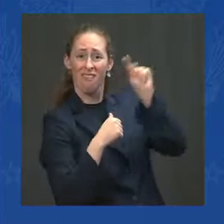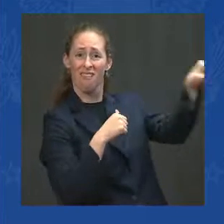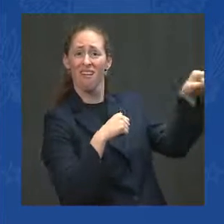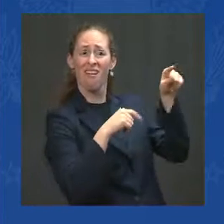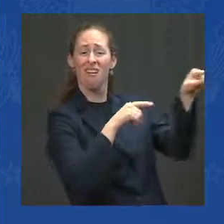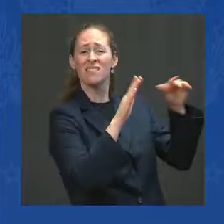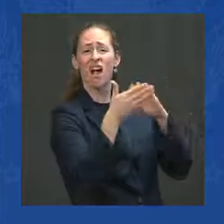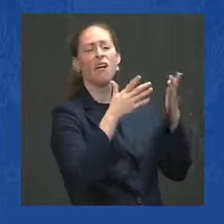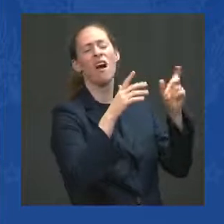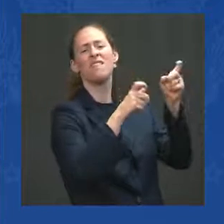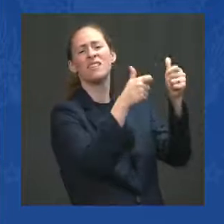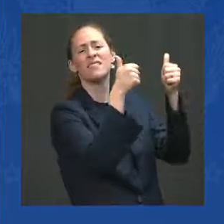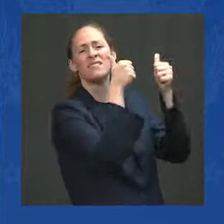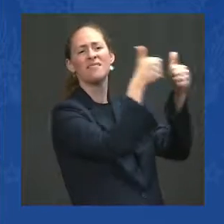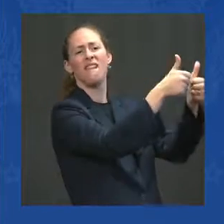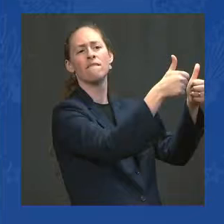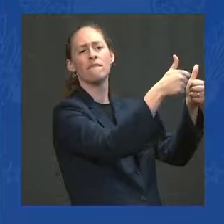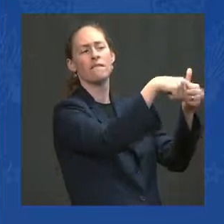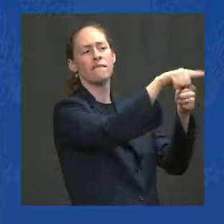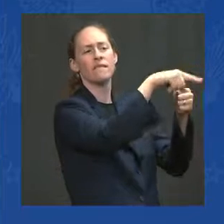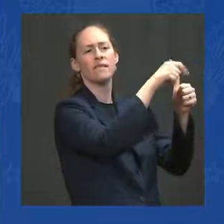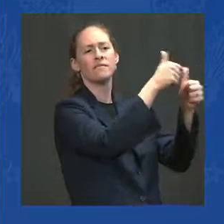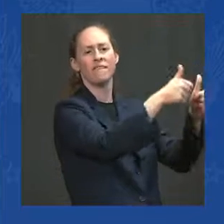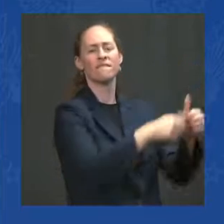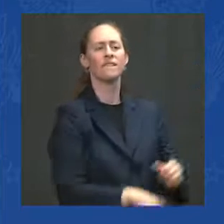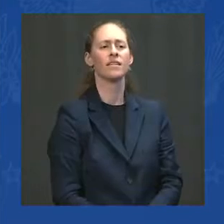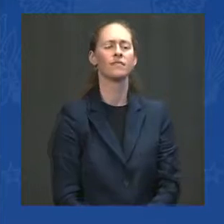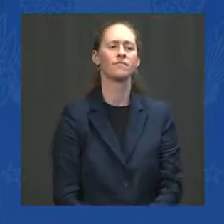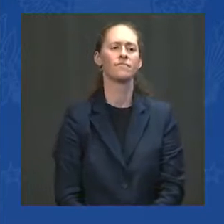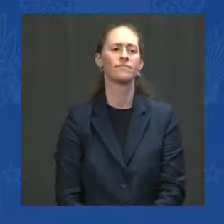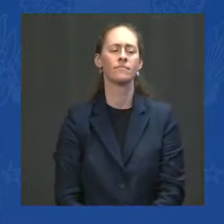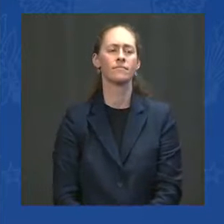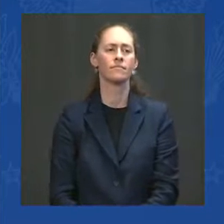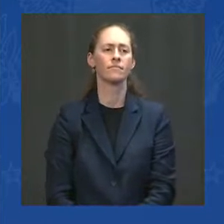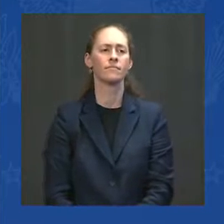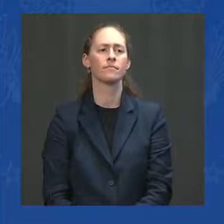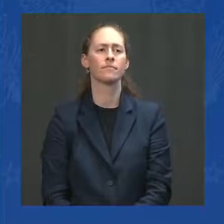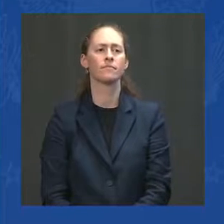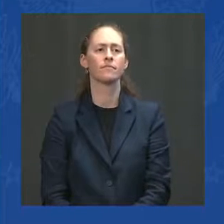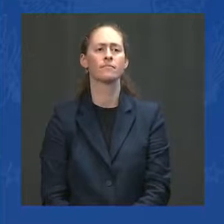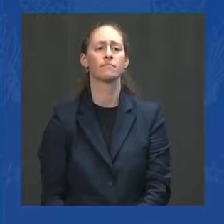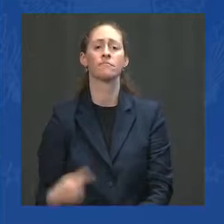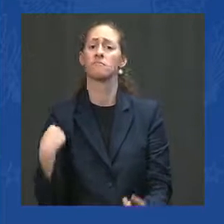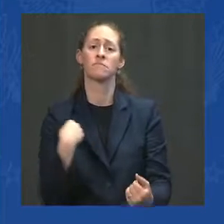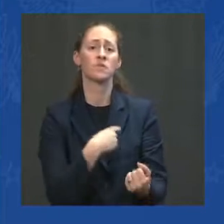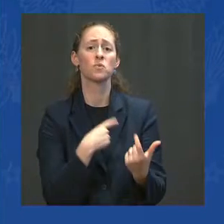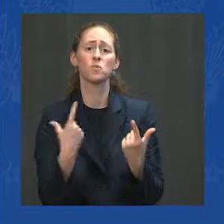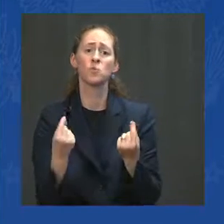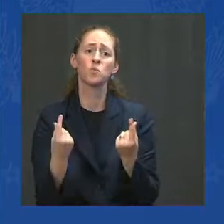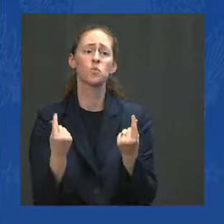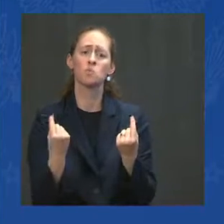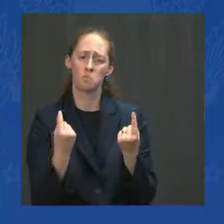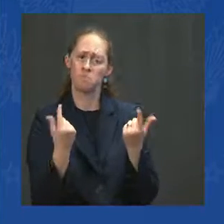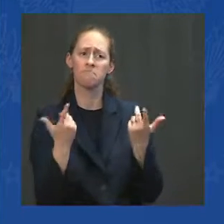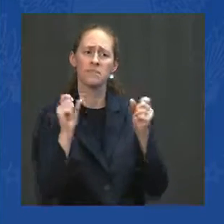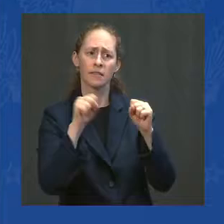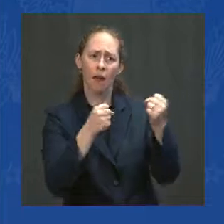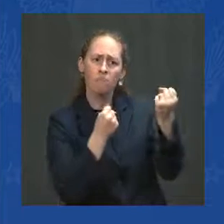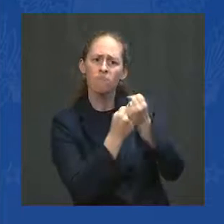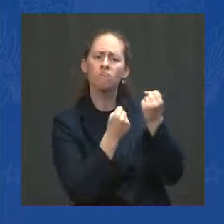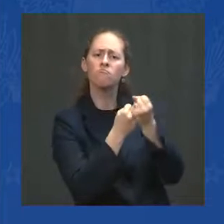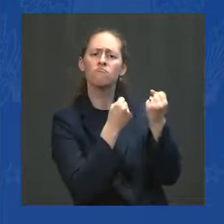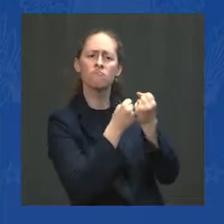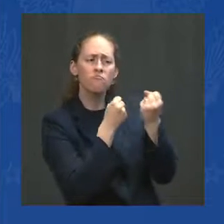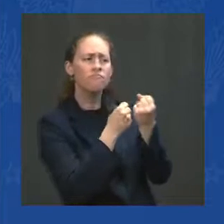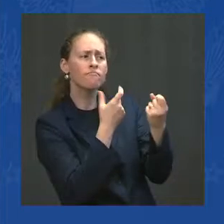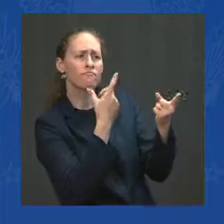their nation. The United States, I'll insist we continue to keep the commitments we made